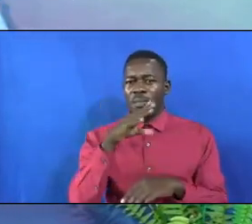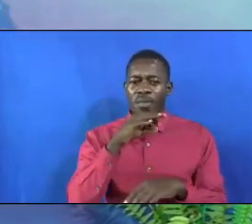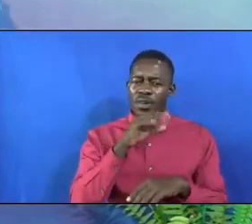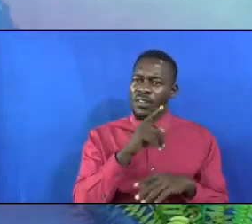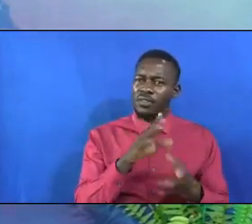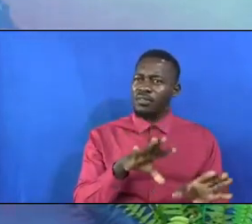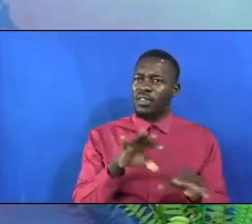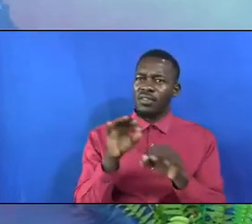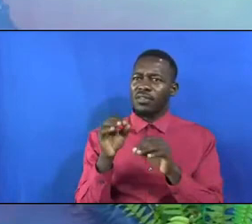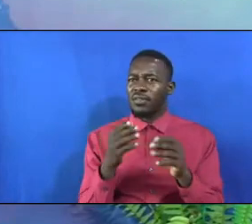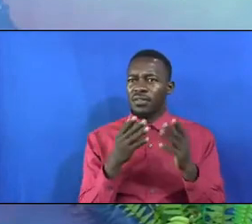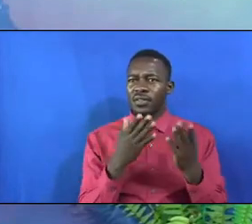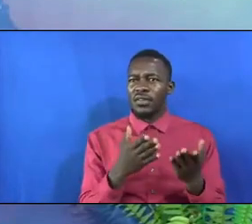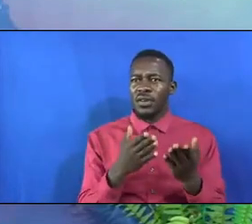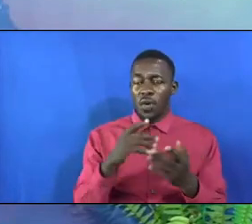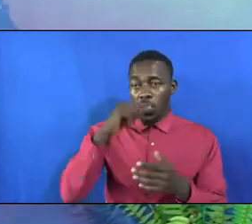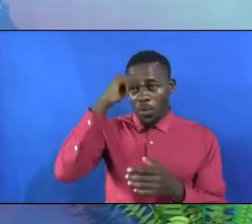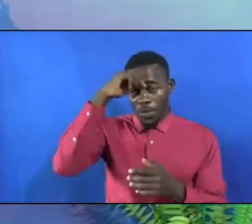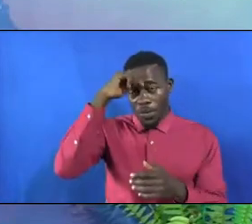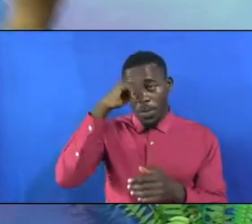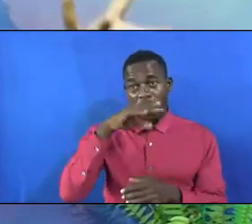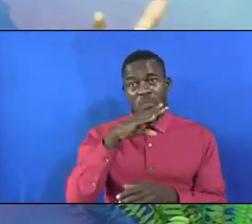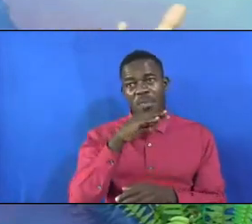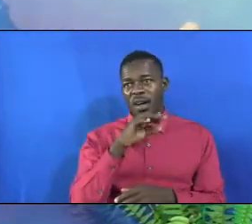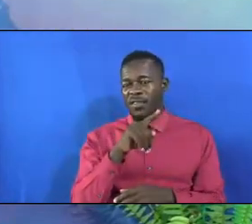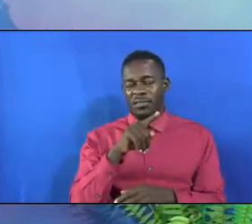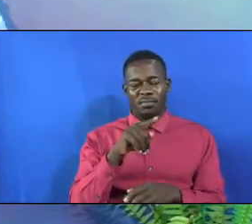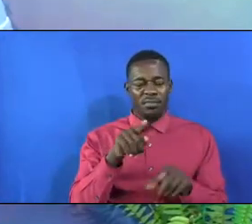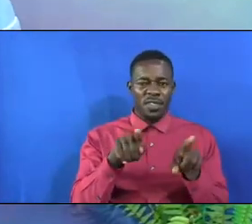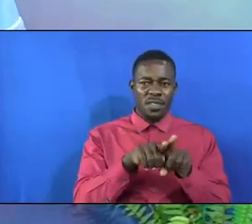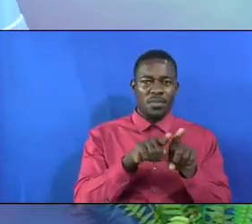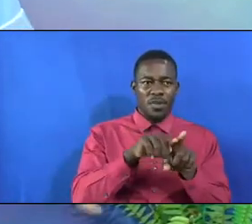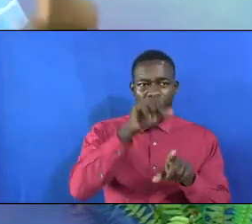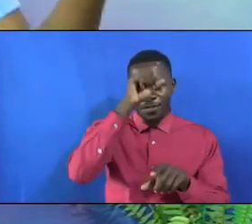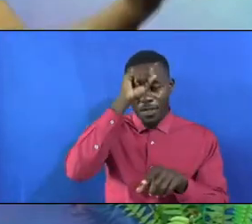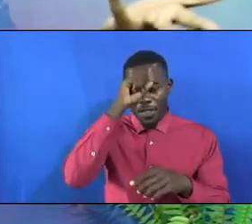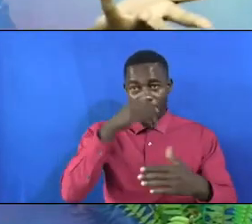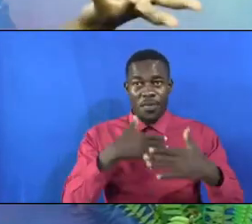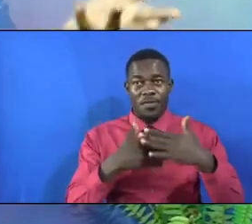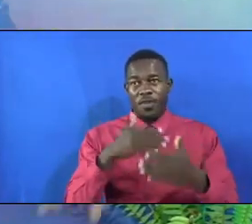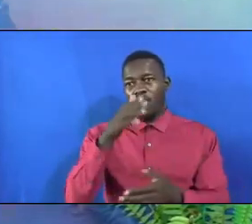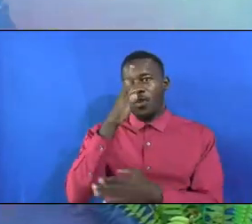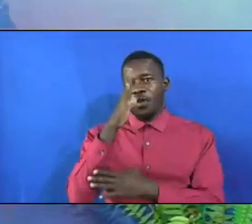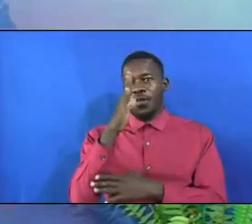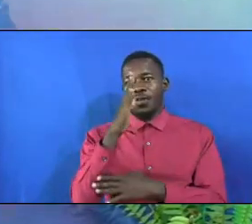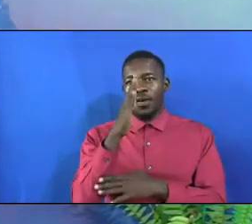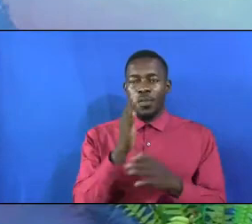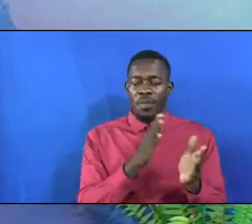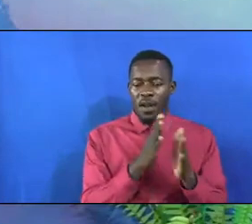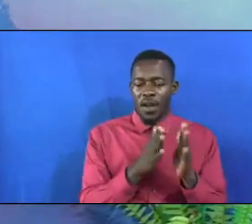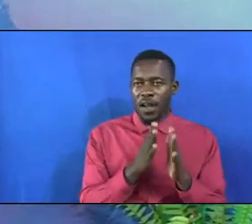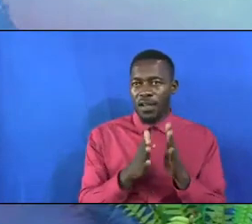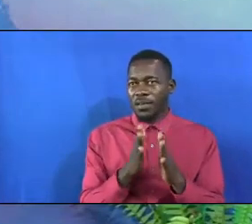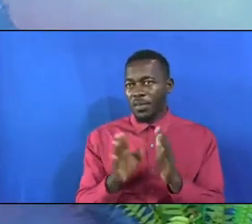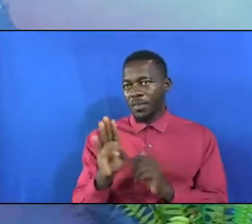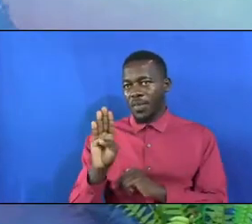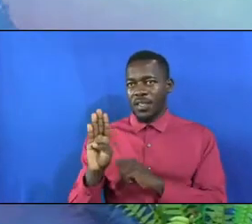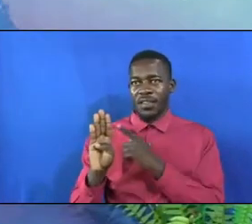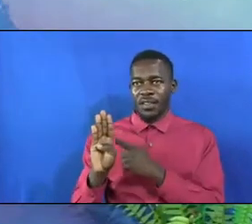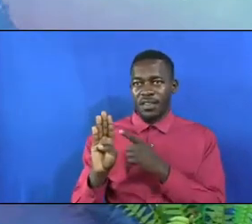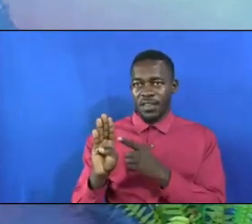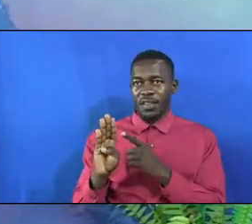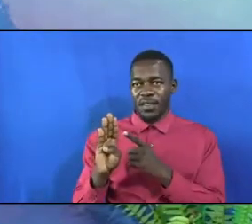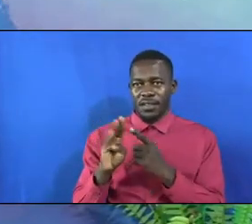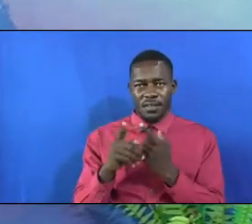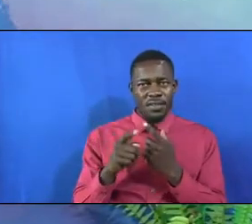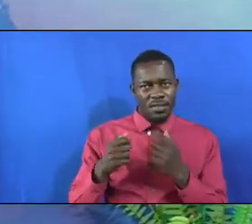live? The wisdom of man is foolishness before God. So plan B, midwives, if these